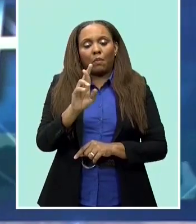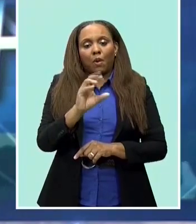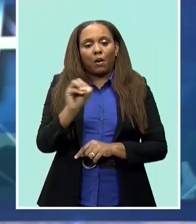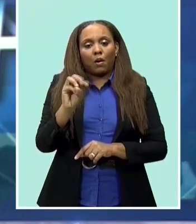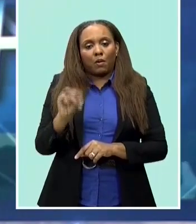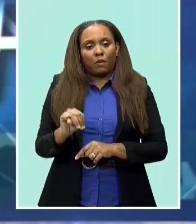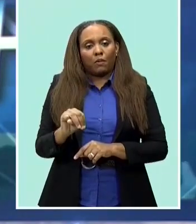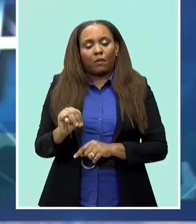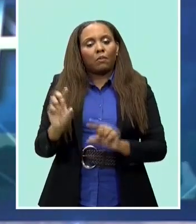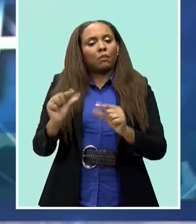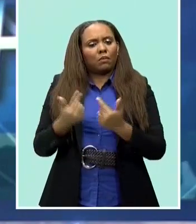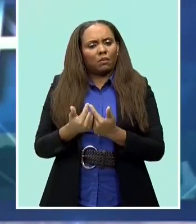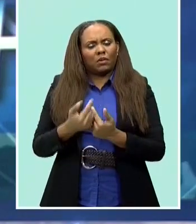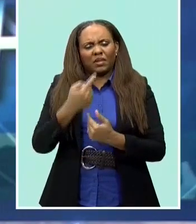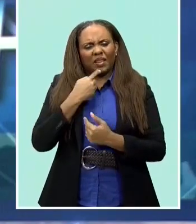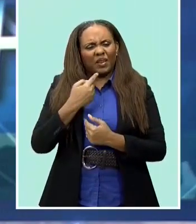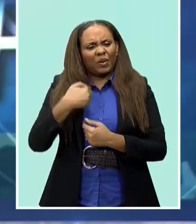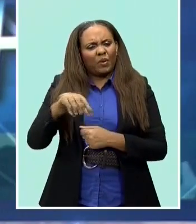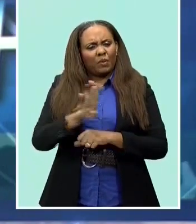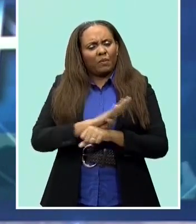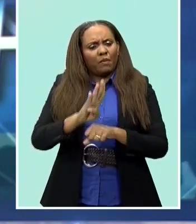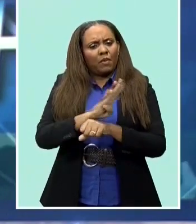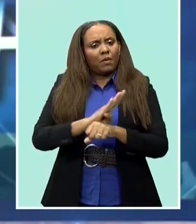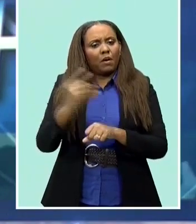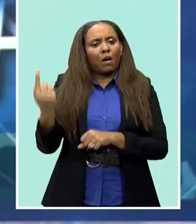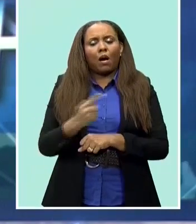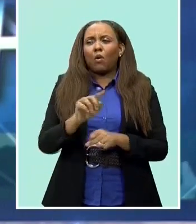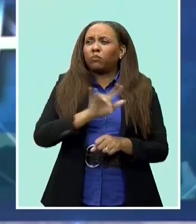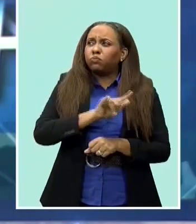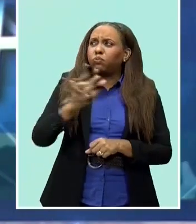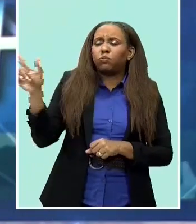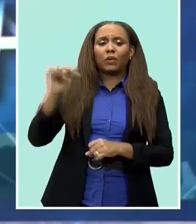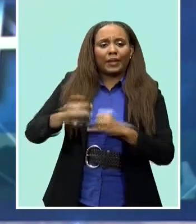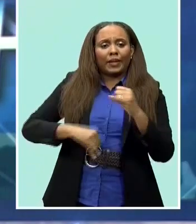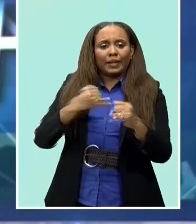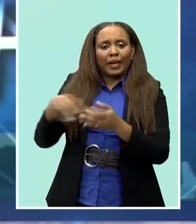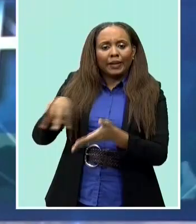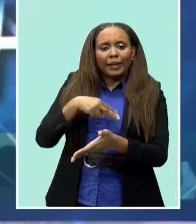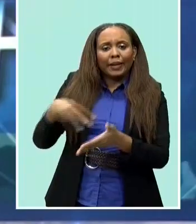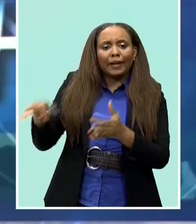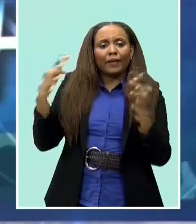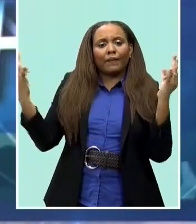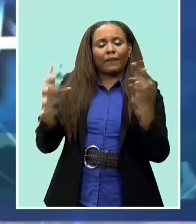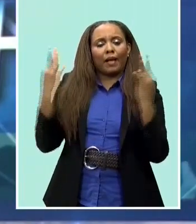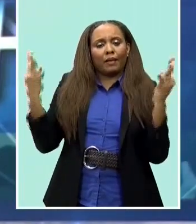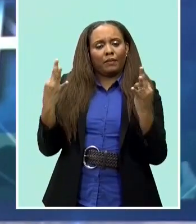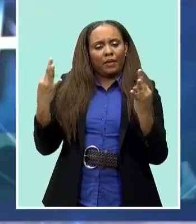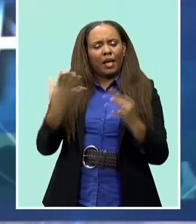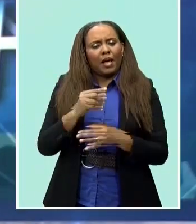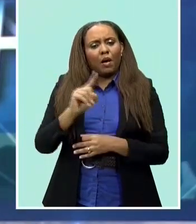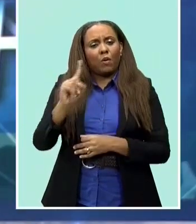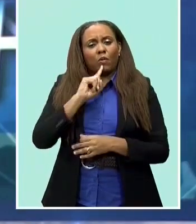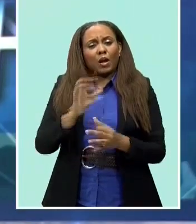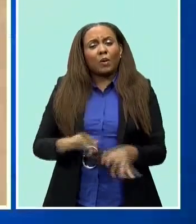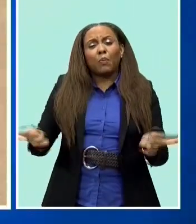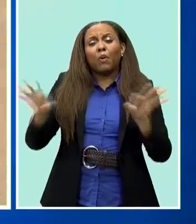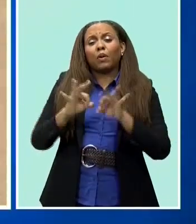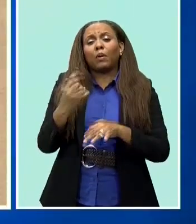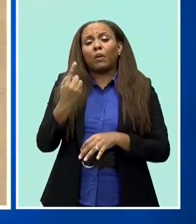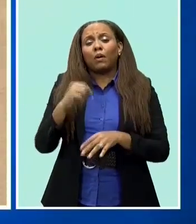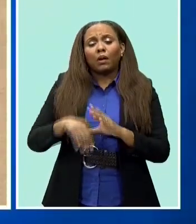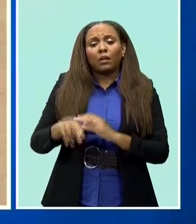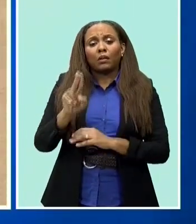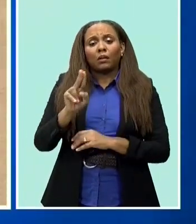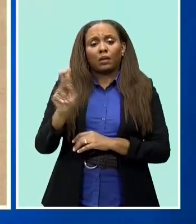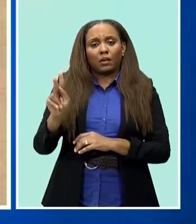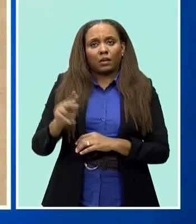well at a number of international competitions, including the prestigious Blackpool Dance Festival in the United Kingdom. We have